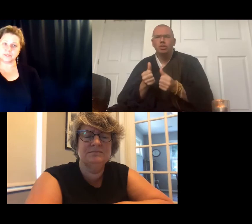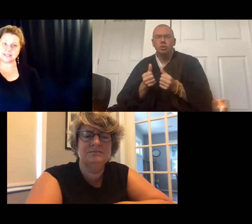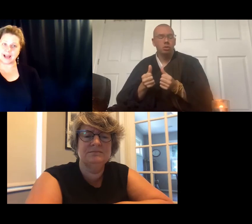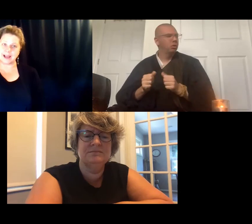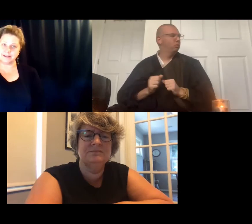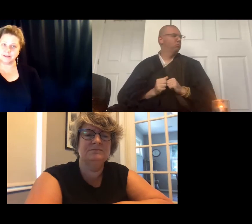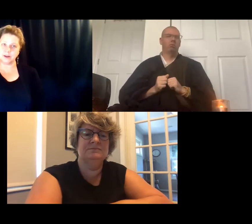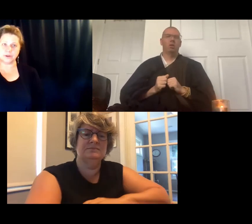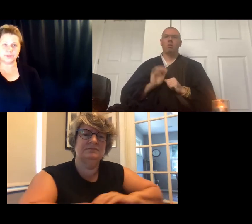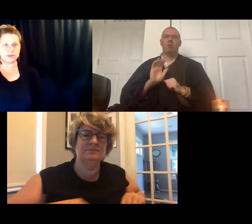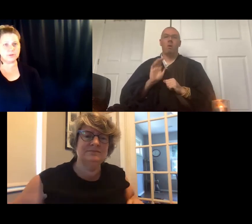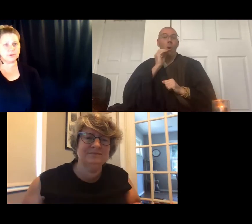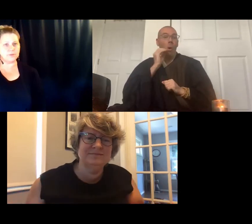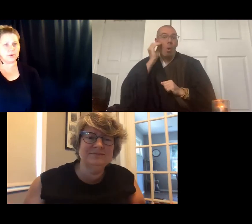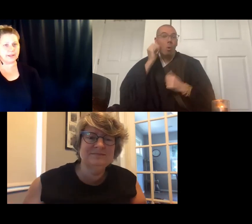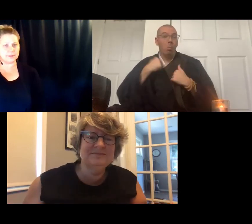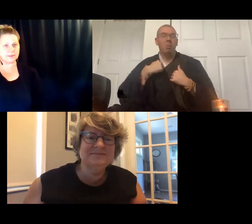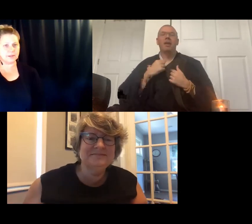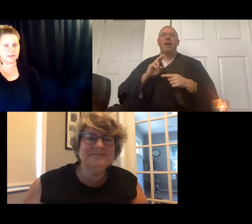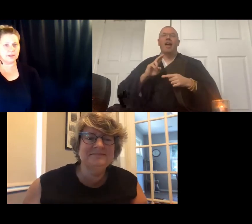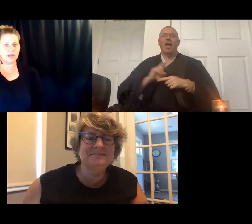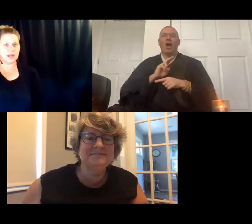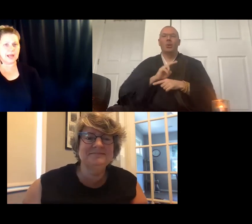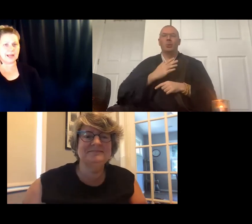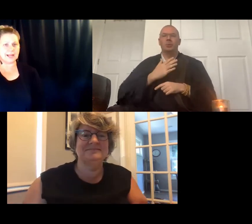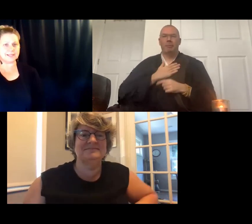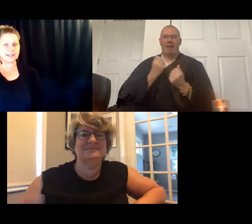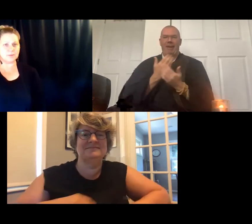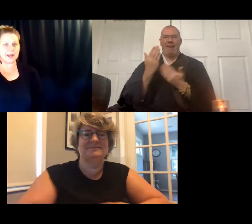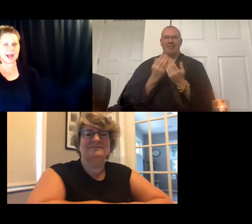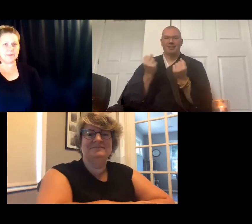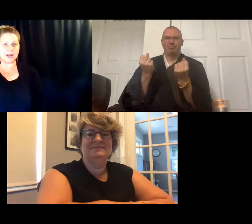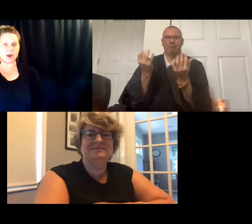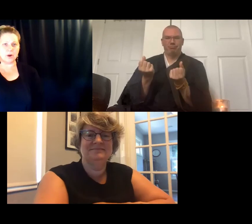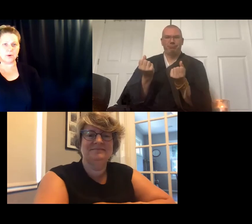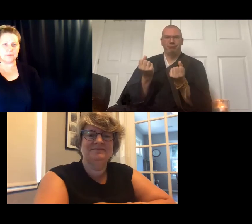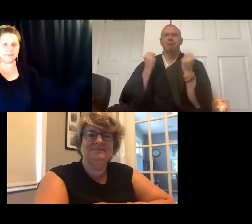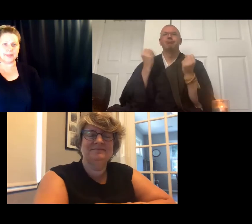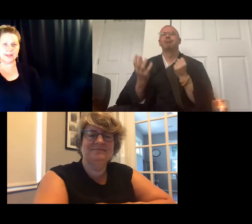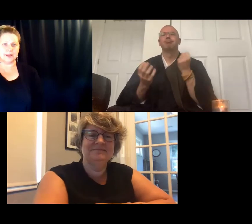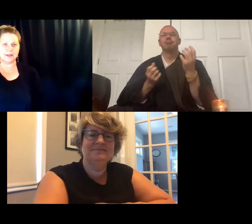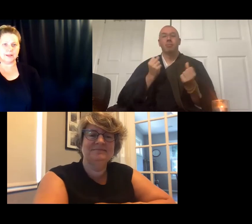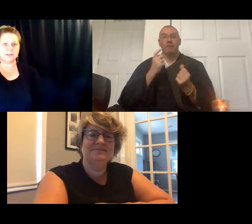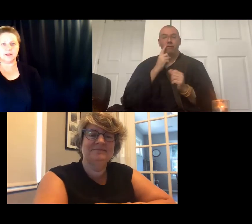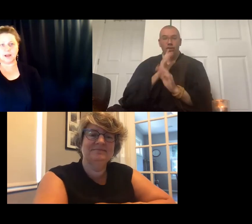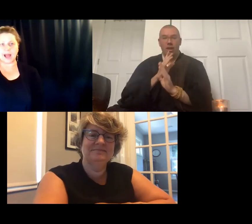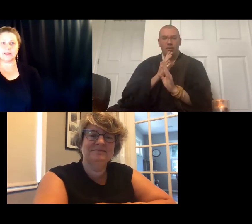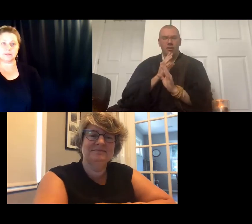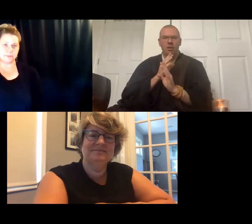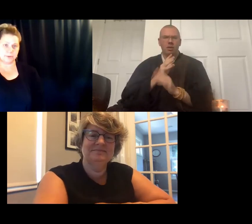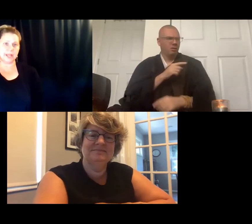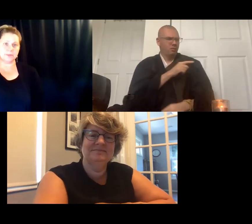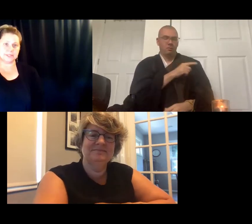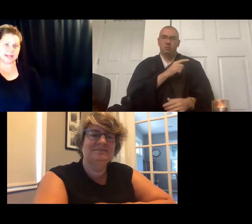you sign or do you use your voice? And I said, when I'm at home,